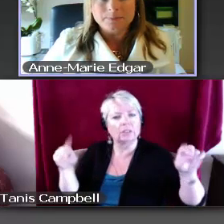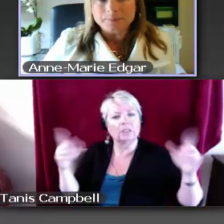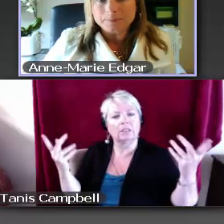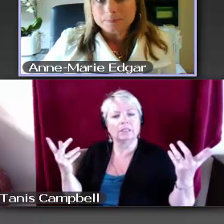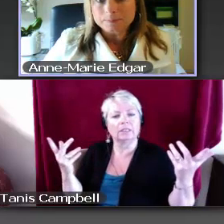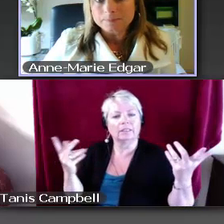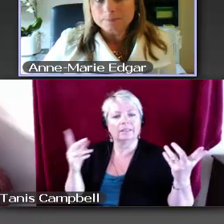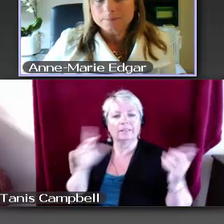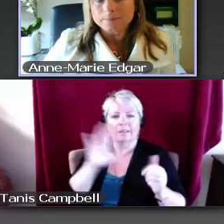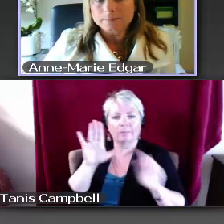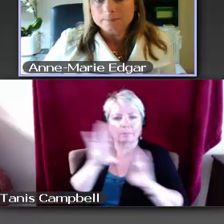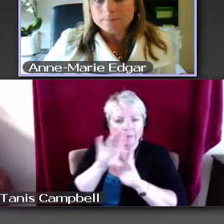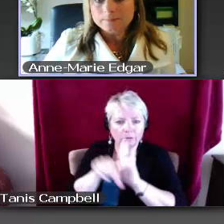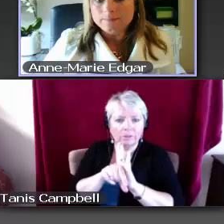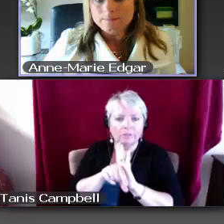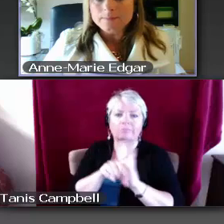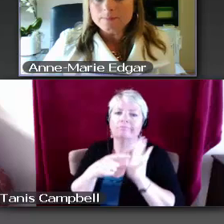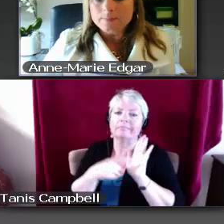needs.